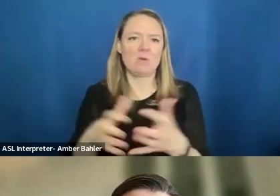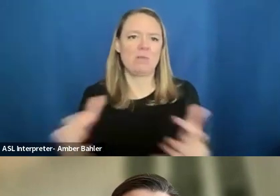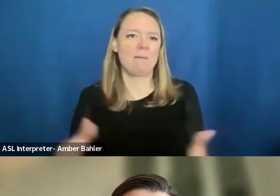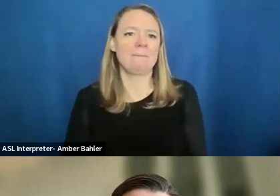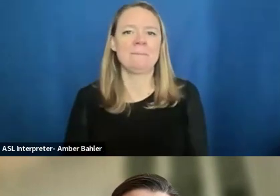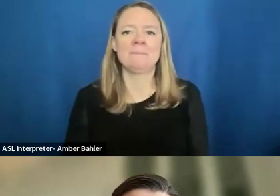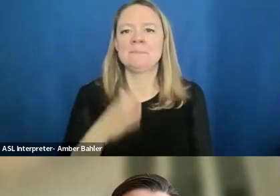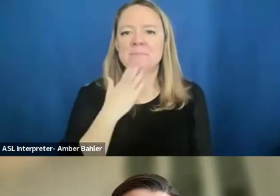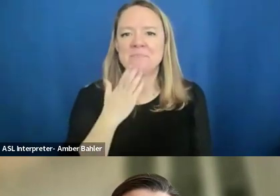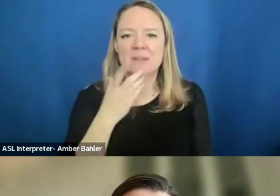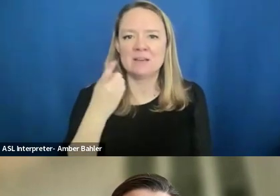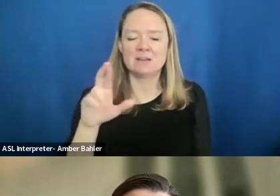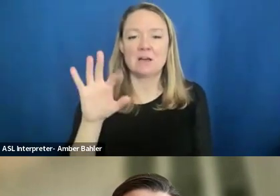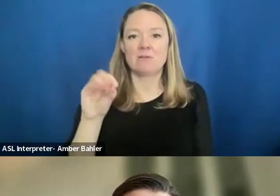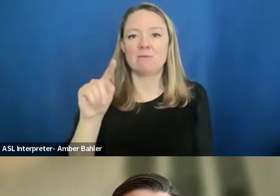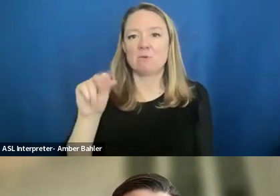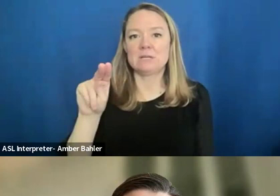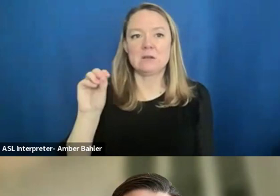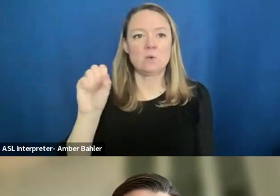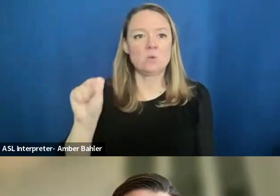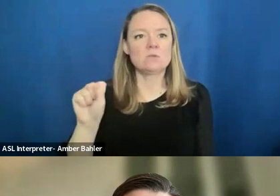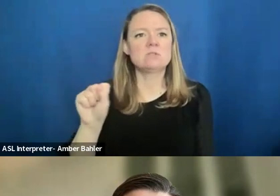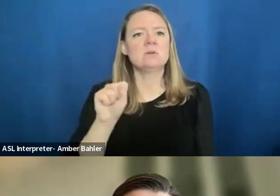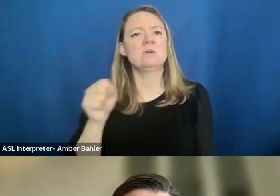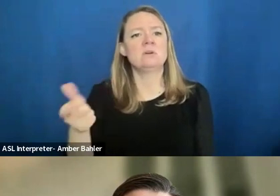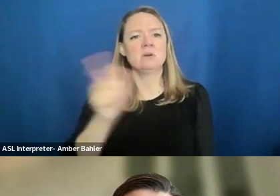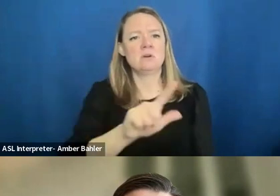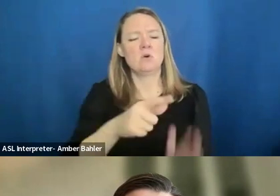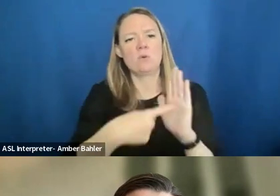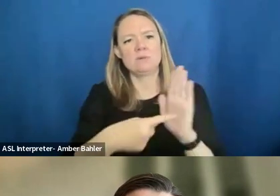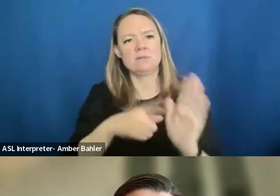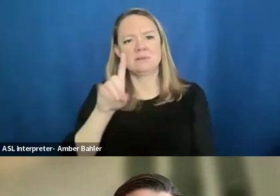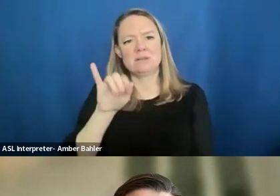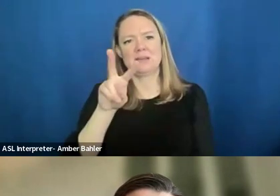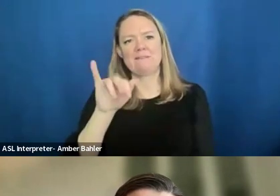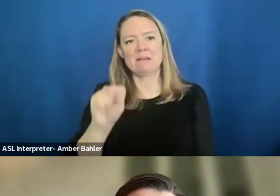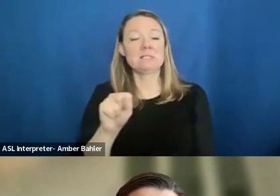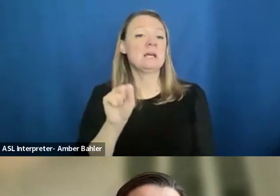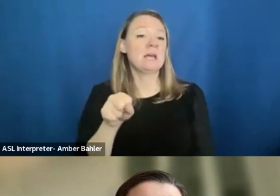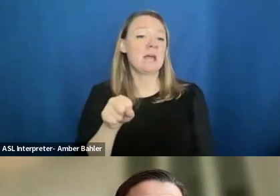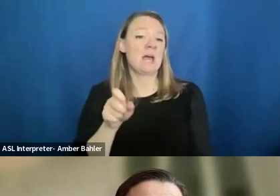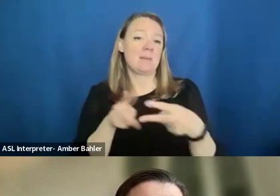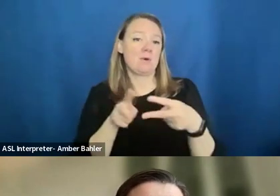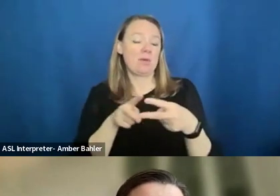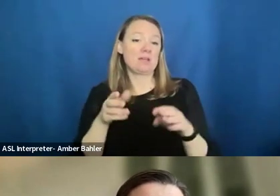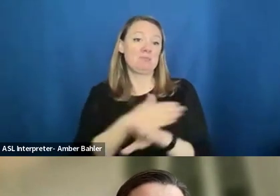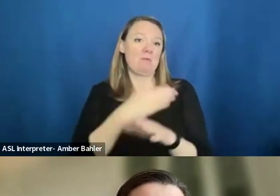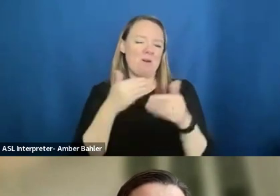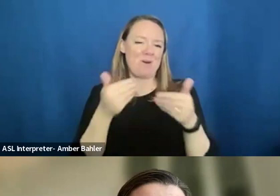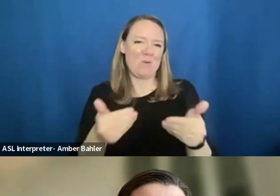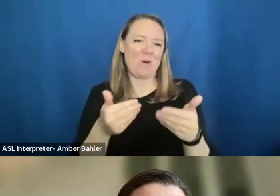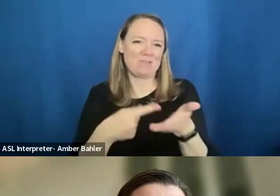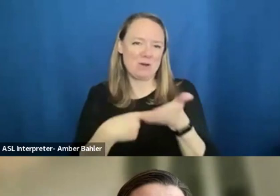Thank you, Dr. Patinos. Representative Davis? Yeah, so a couple things. But before I get into this question, I do want to mention one